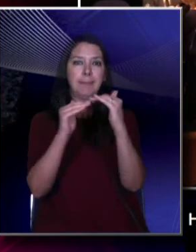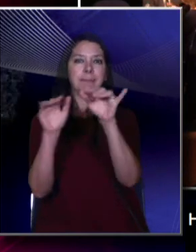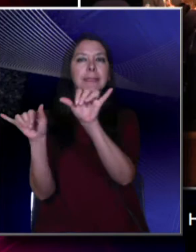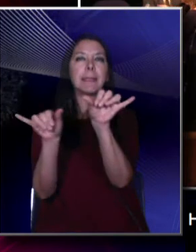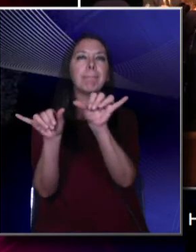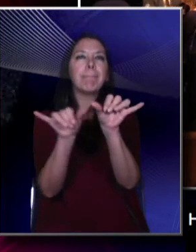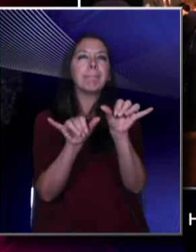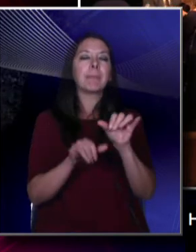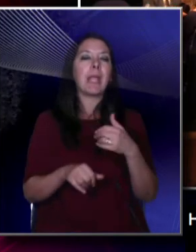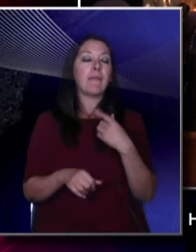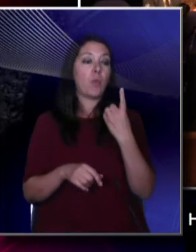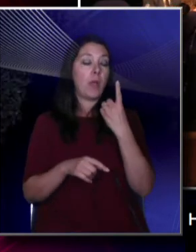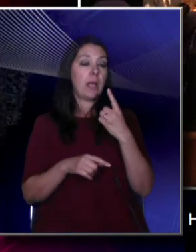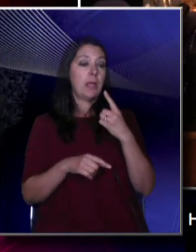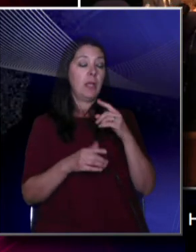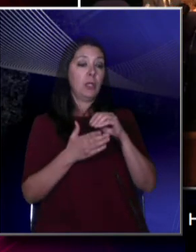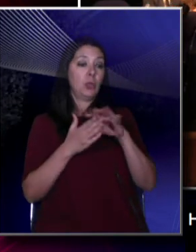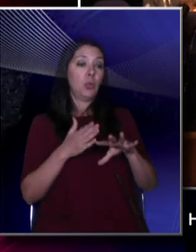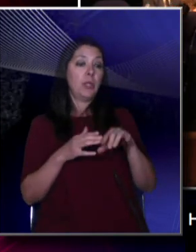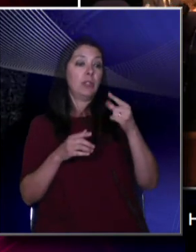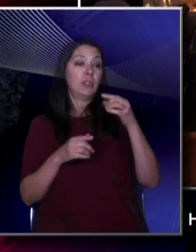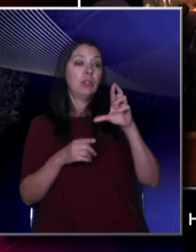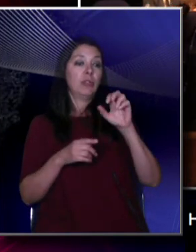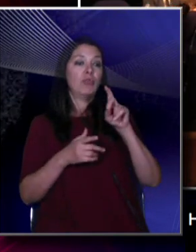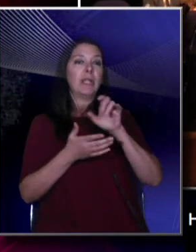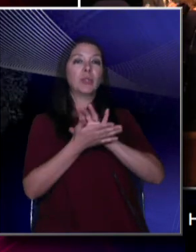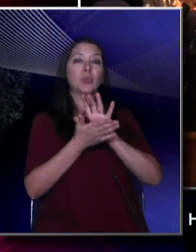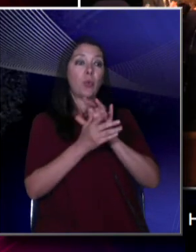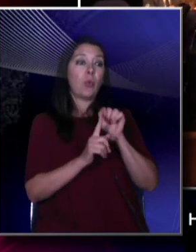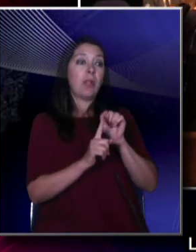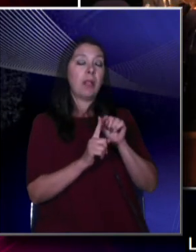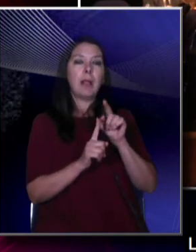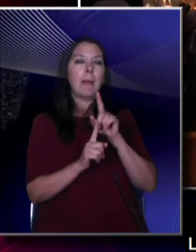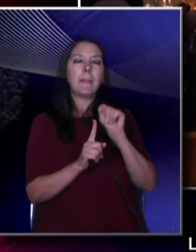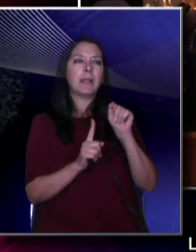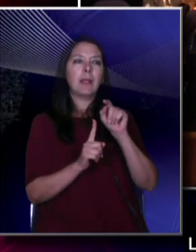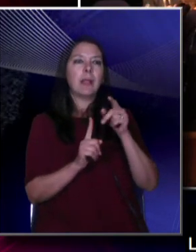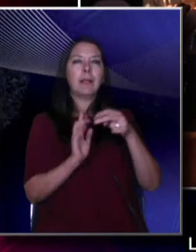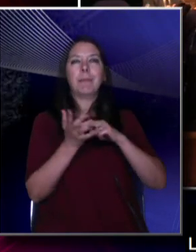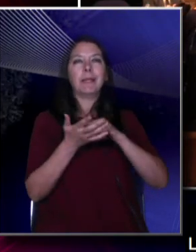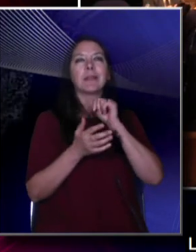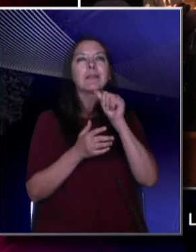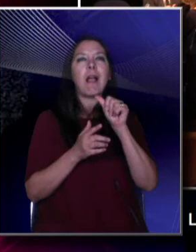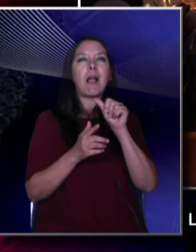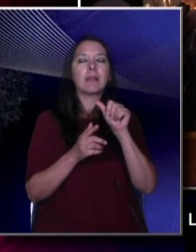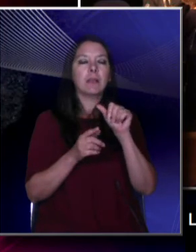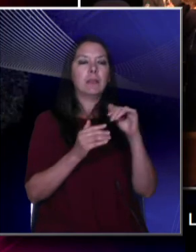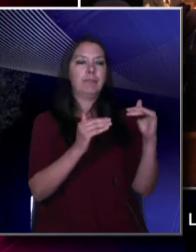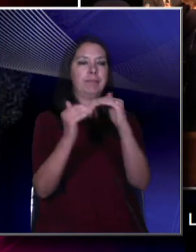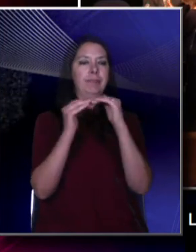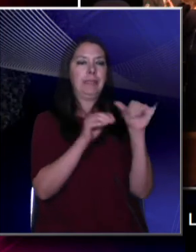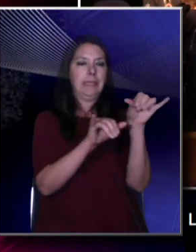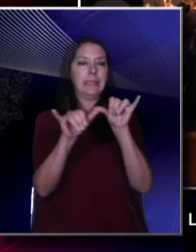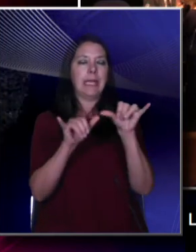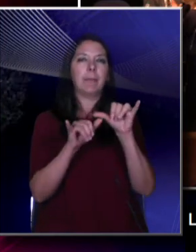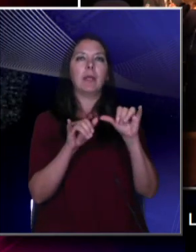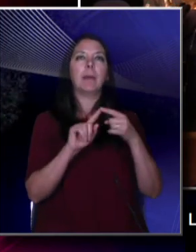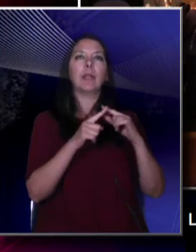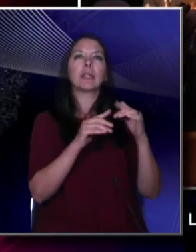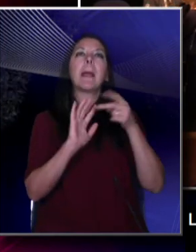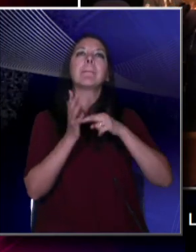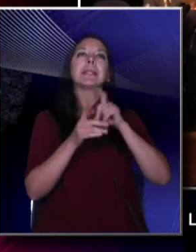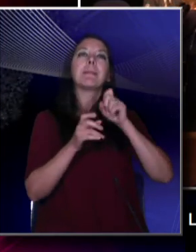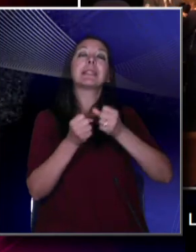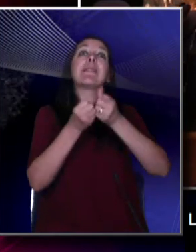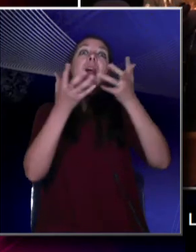grade school, then they're not with like peers. So it has to be well attended to be with like